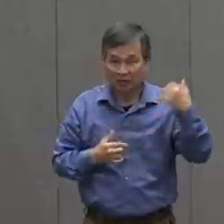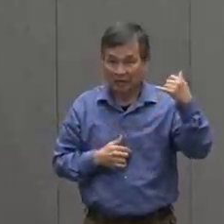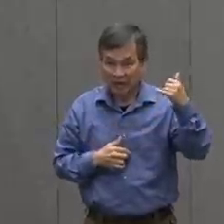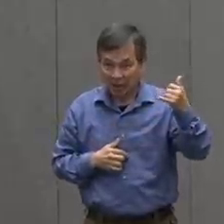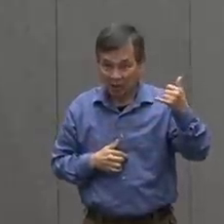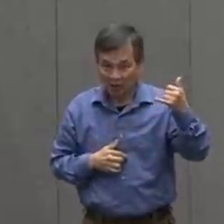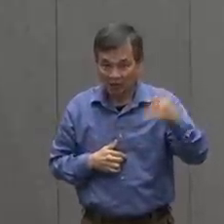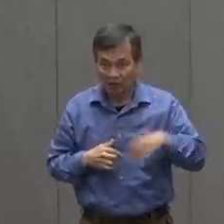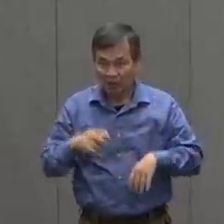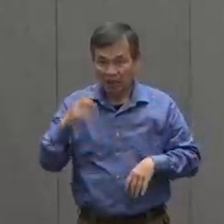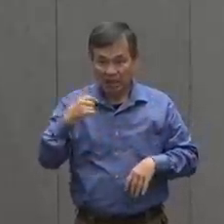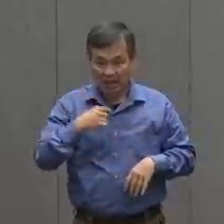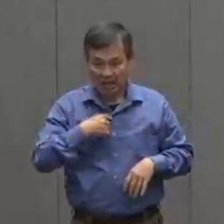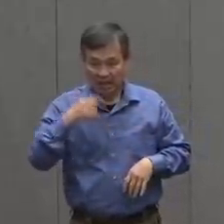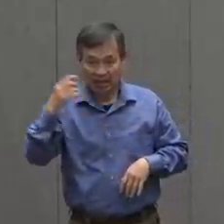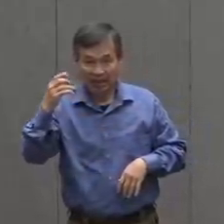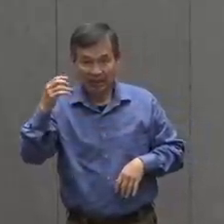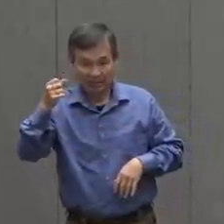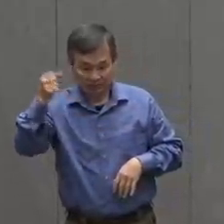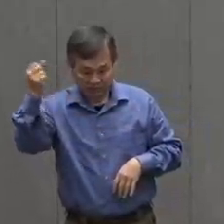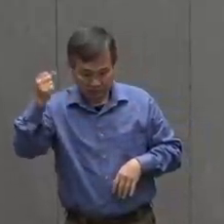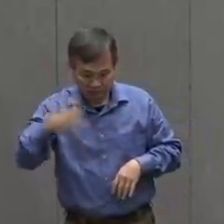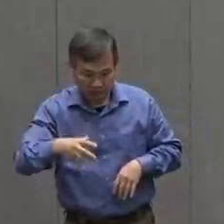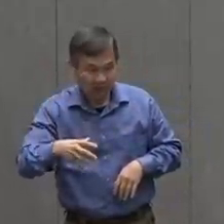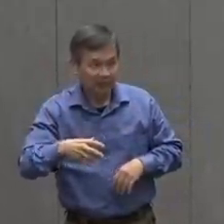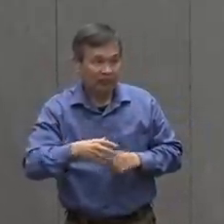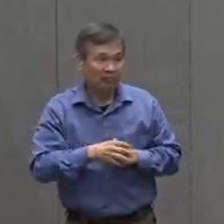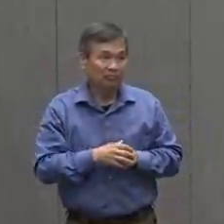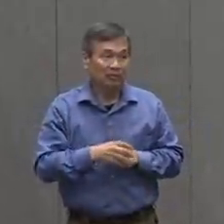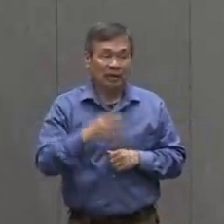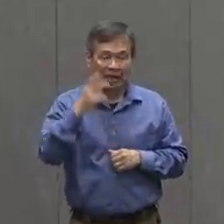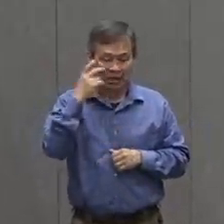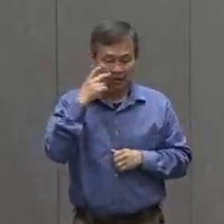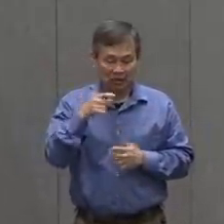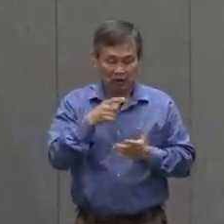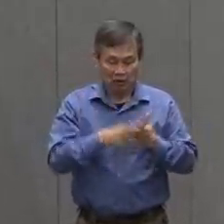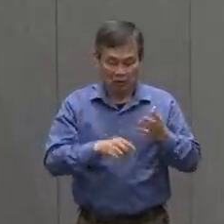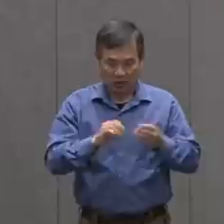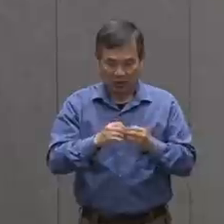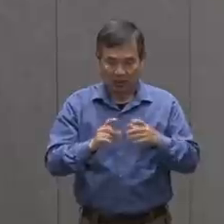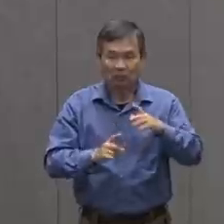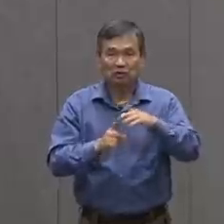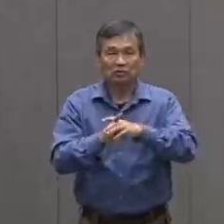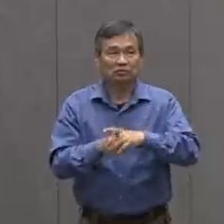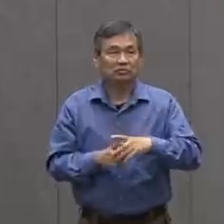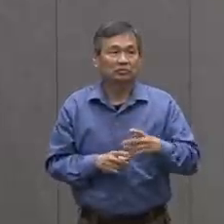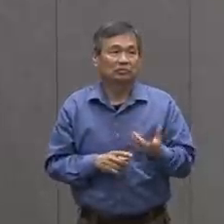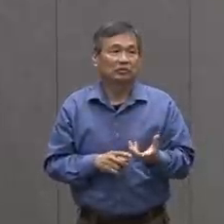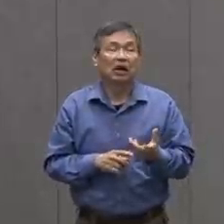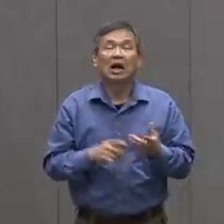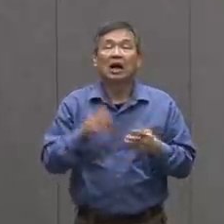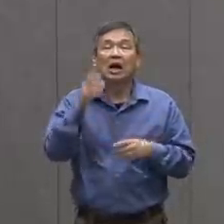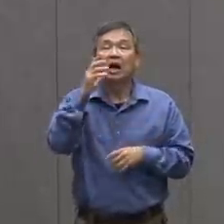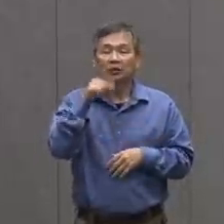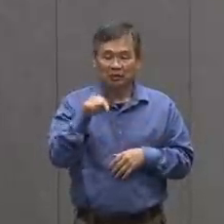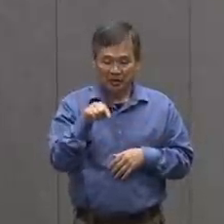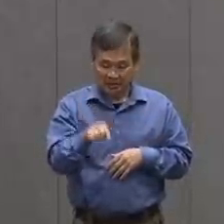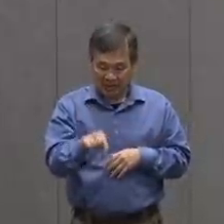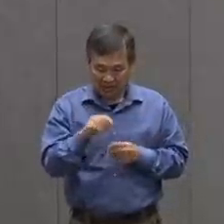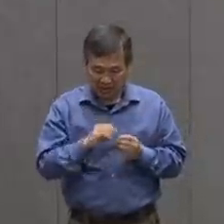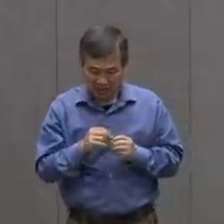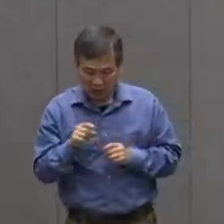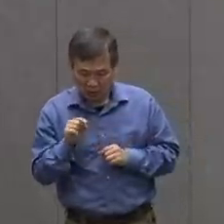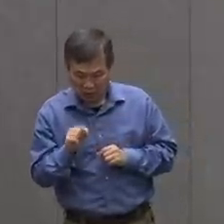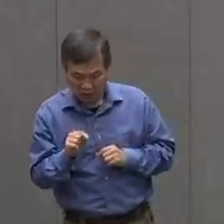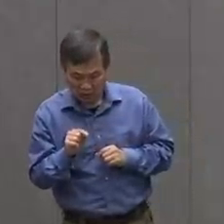When I roll the dice, I'm going to look to see what number of dots is on the dice. I'm going to then take that number and I'm going